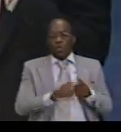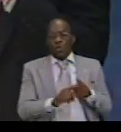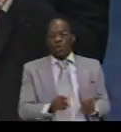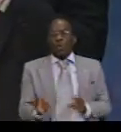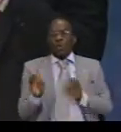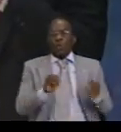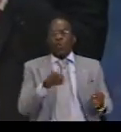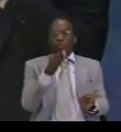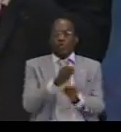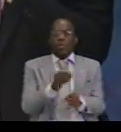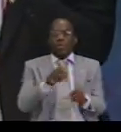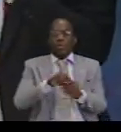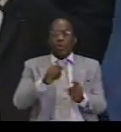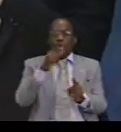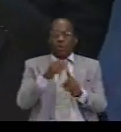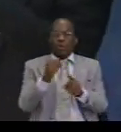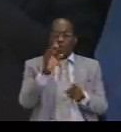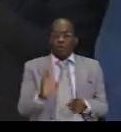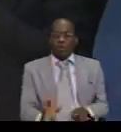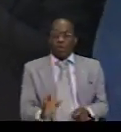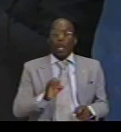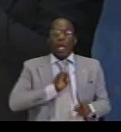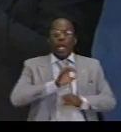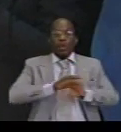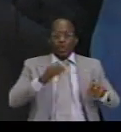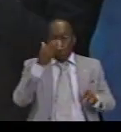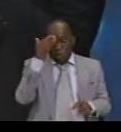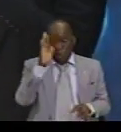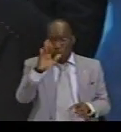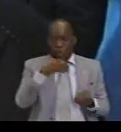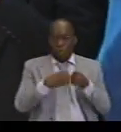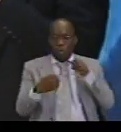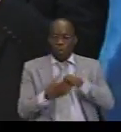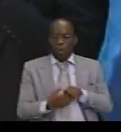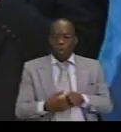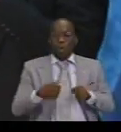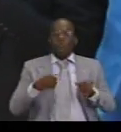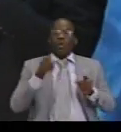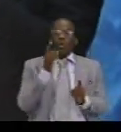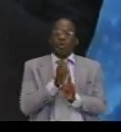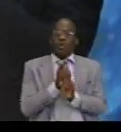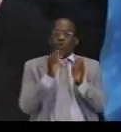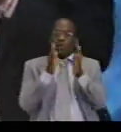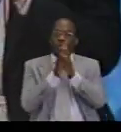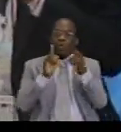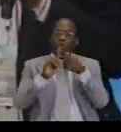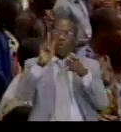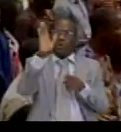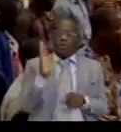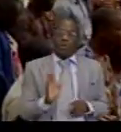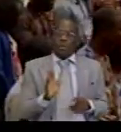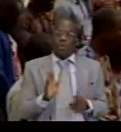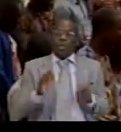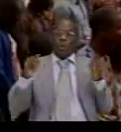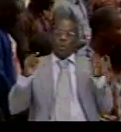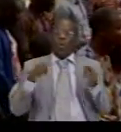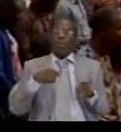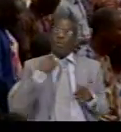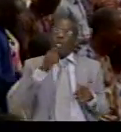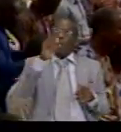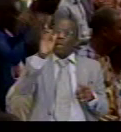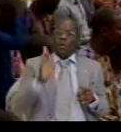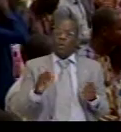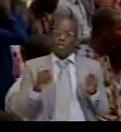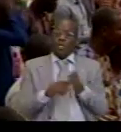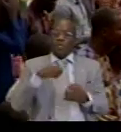voices. I don't know your problem, but just go to God and tell God, this problem, this issue